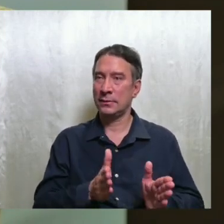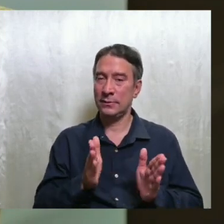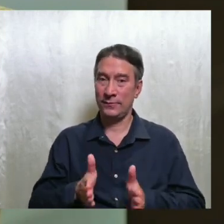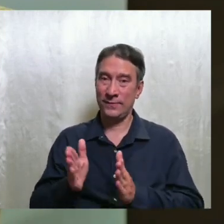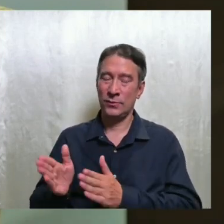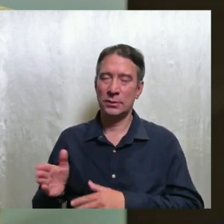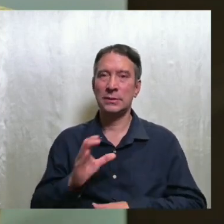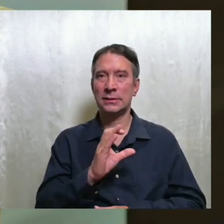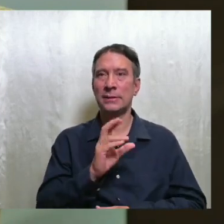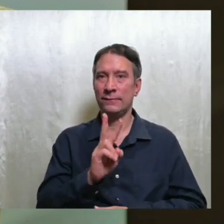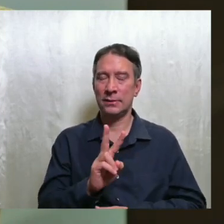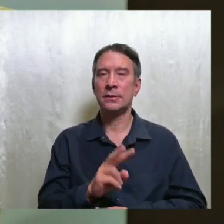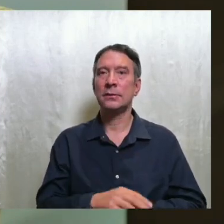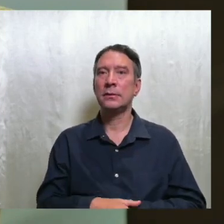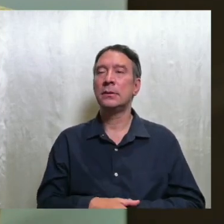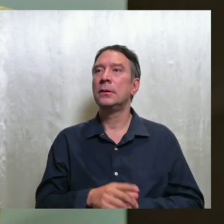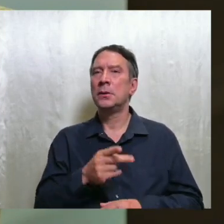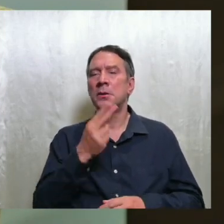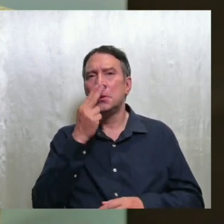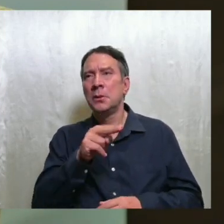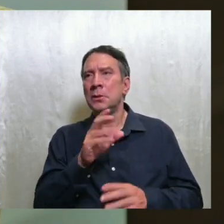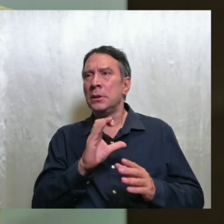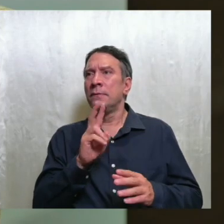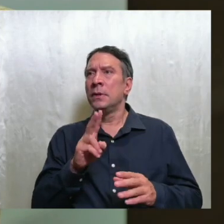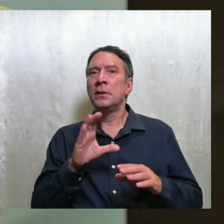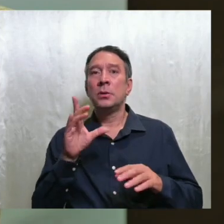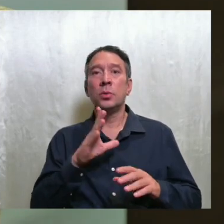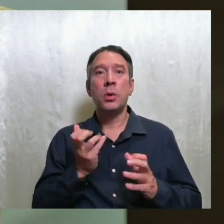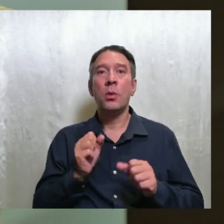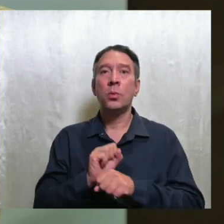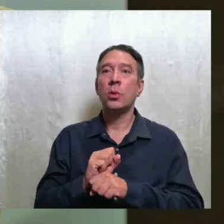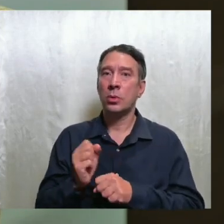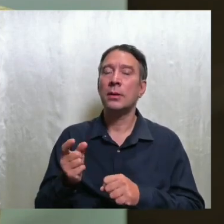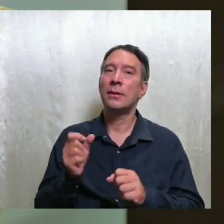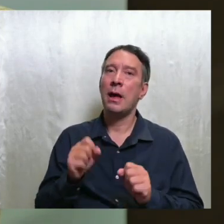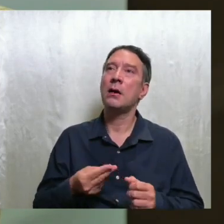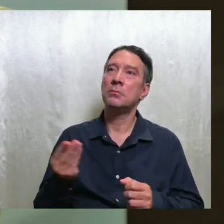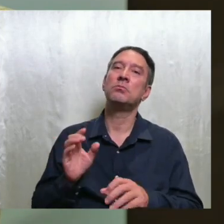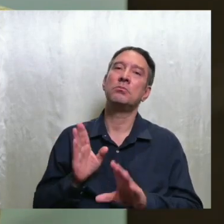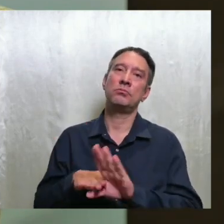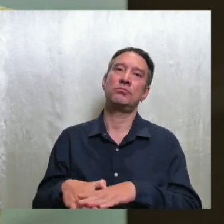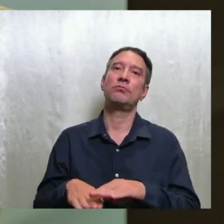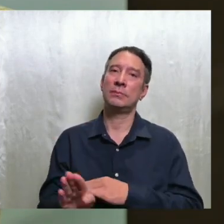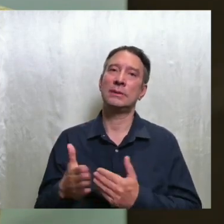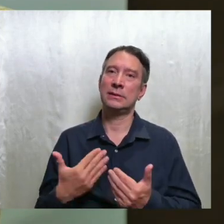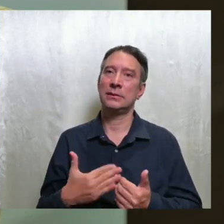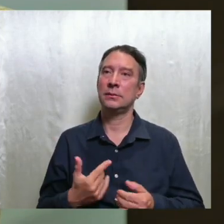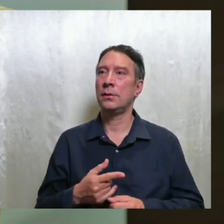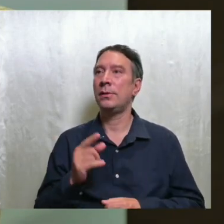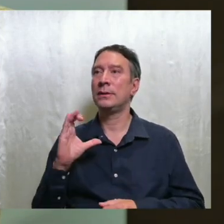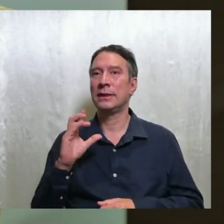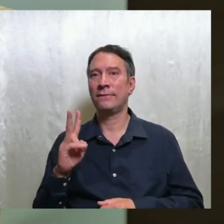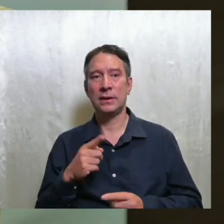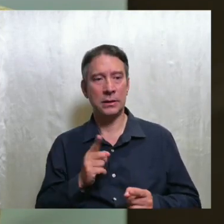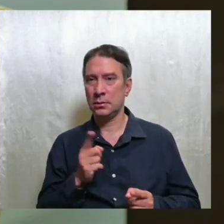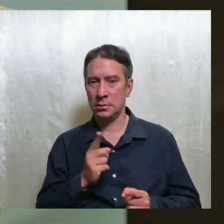once you equip them with these skills, then it will help them really boost their profile online, and hopefully they land a better